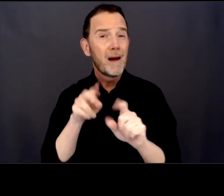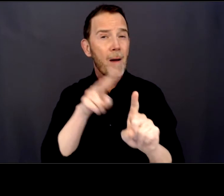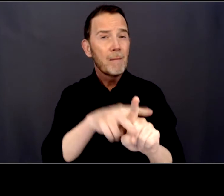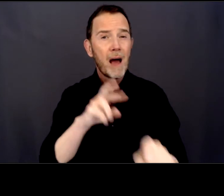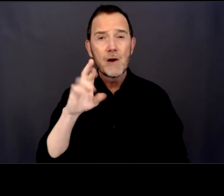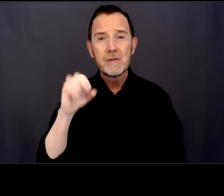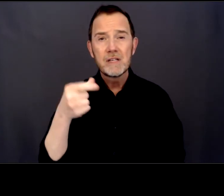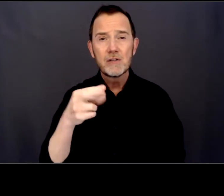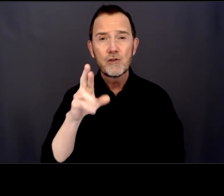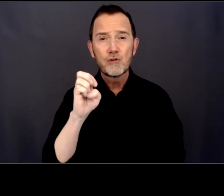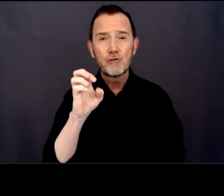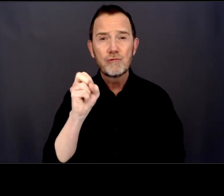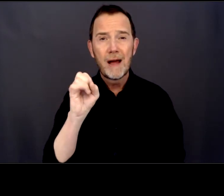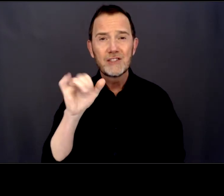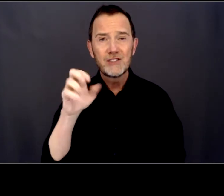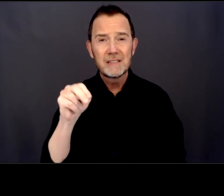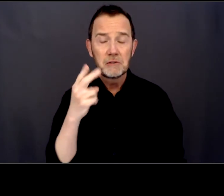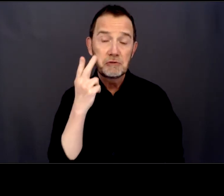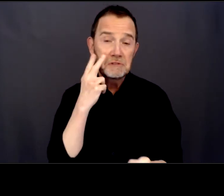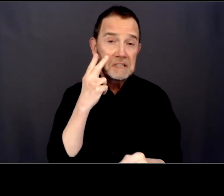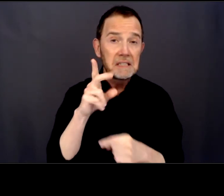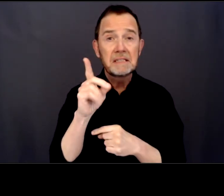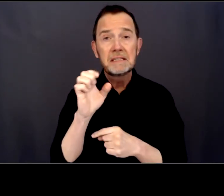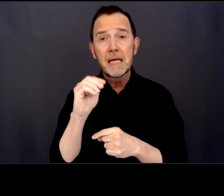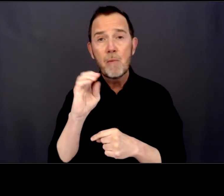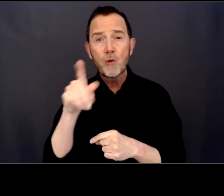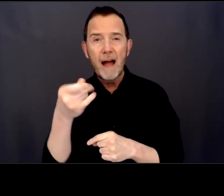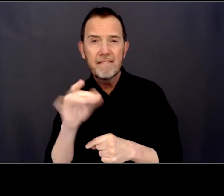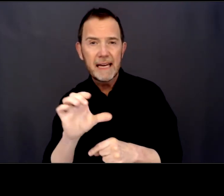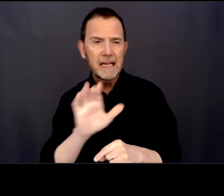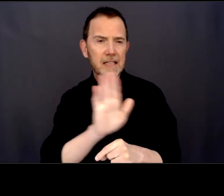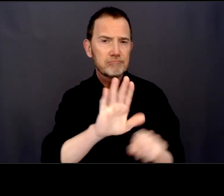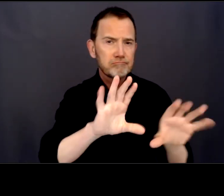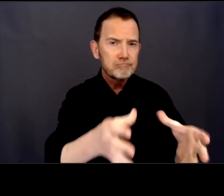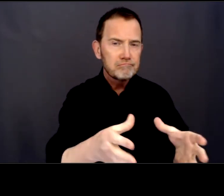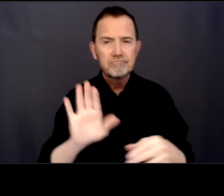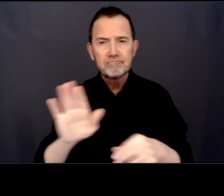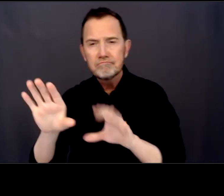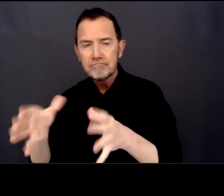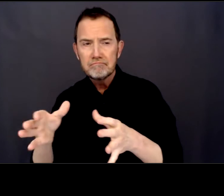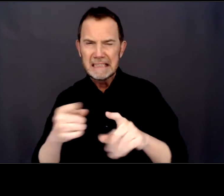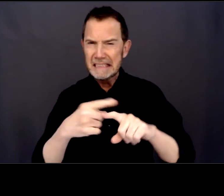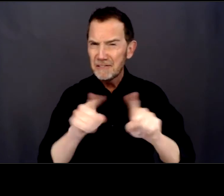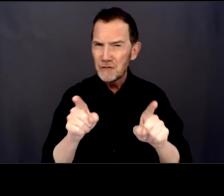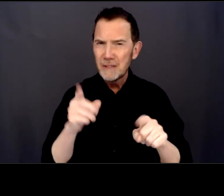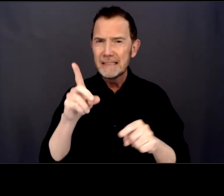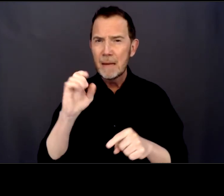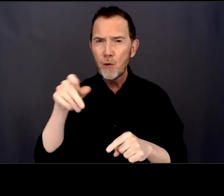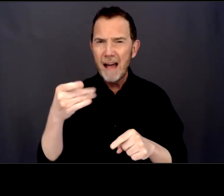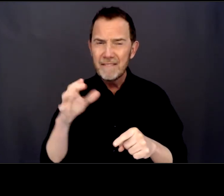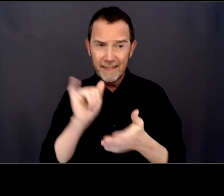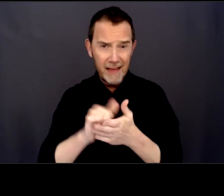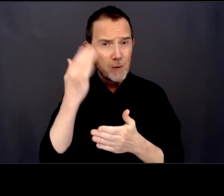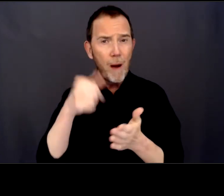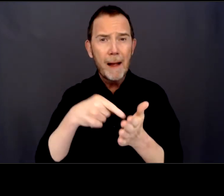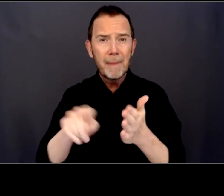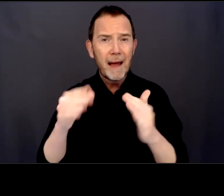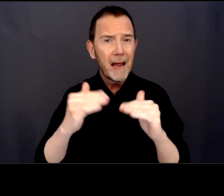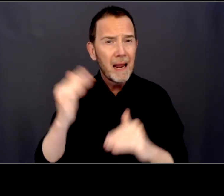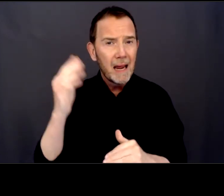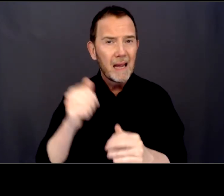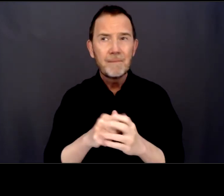demographic characteristics affect any of these pay gap. We controlled for age, gender, race, and some of the